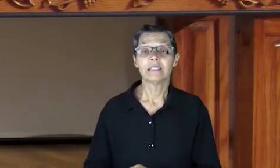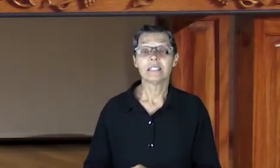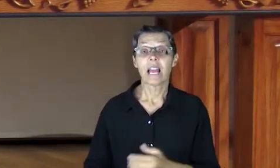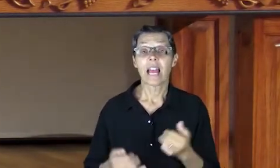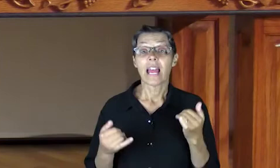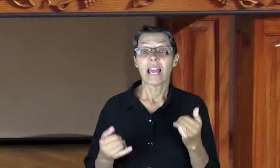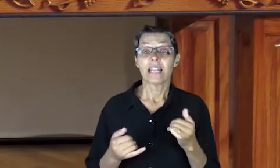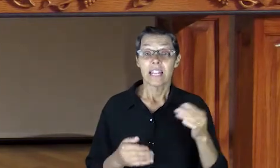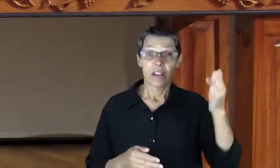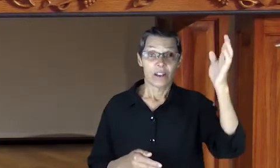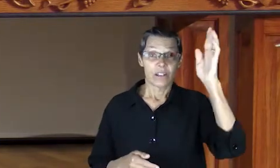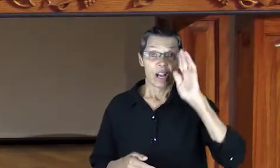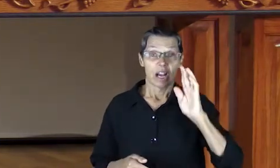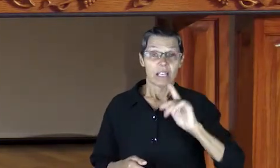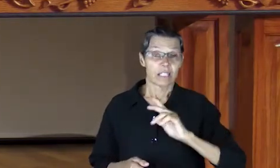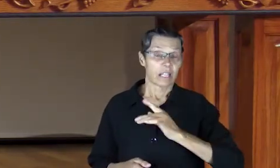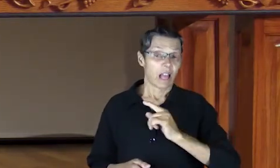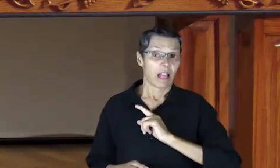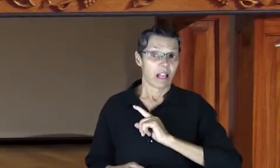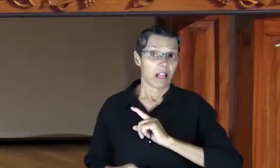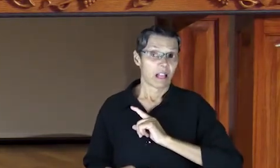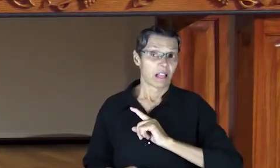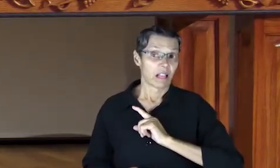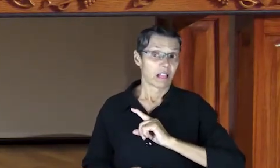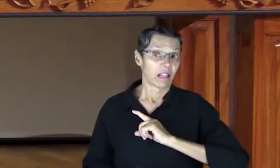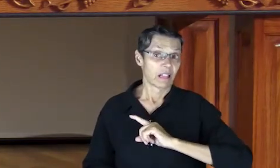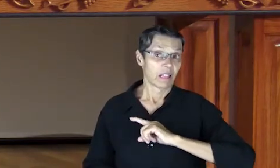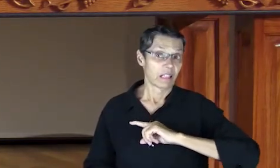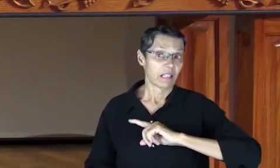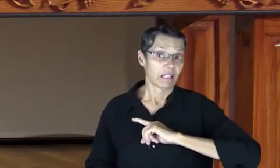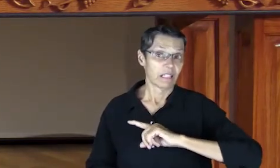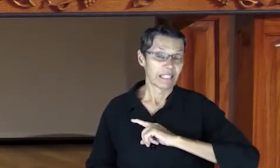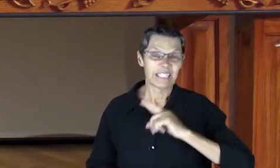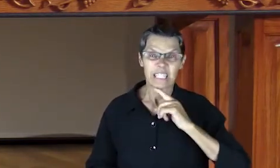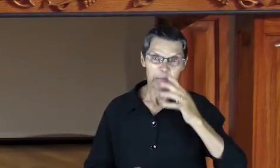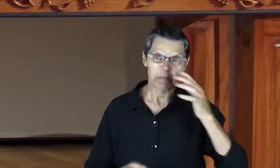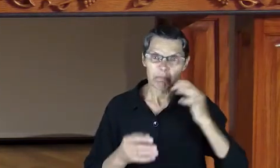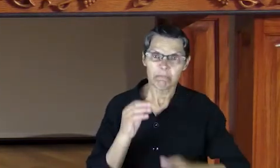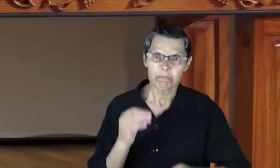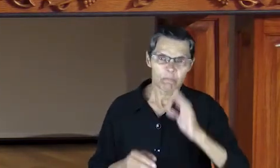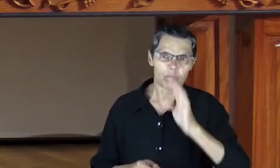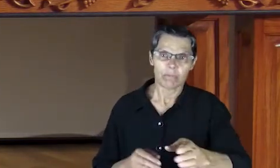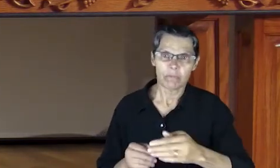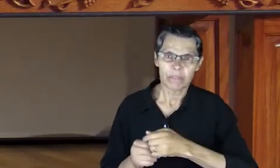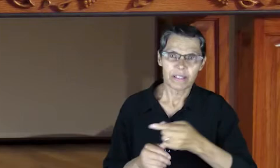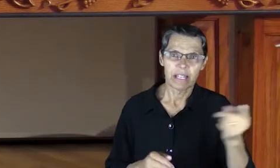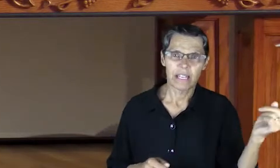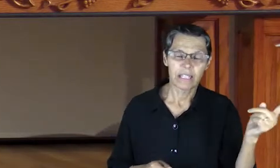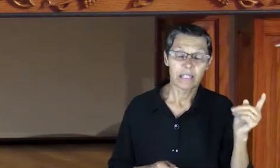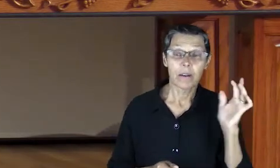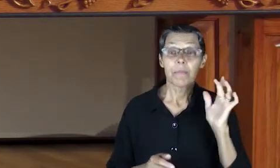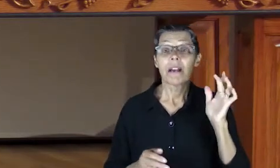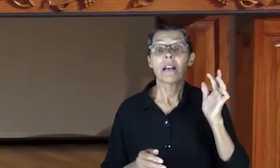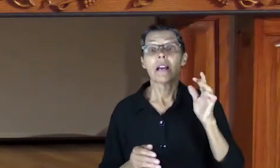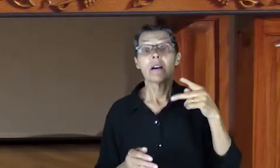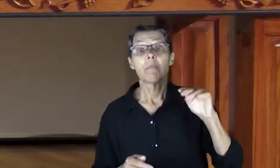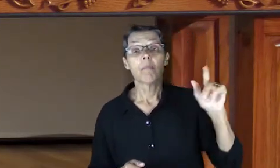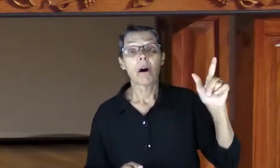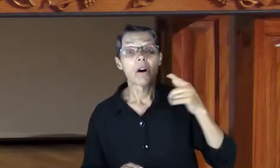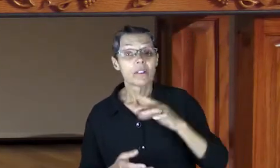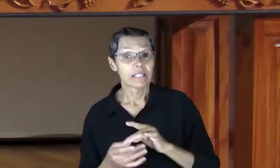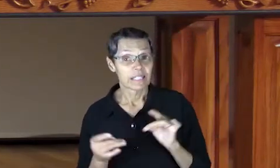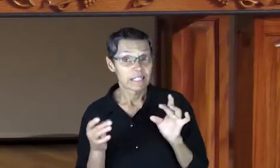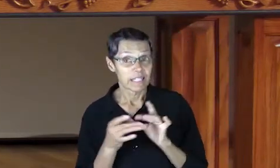having a little bit of a recalcitrant heart. He's sort of feeling badly about how severe he's been with them. But he says that, in